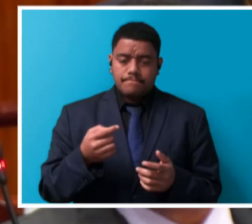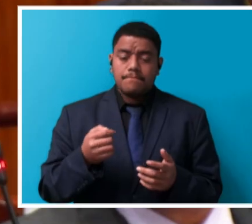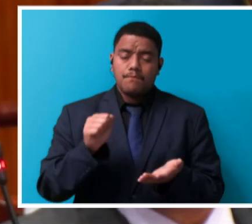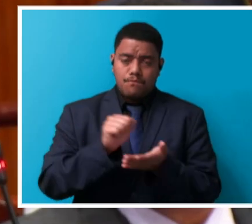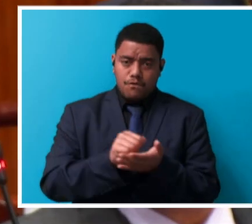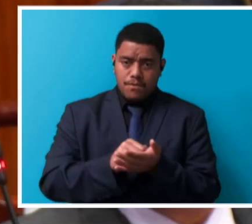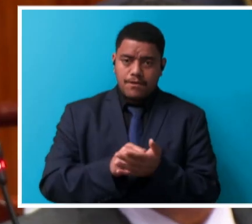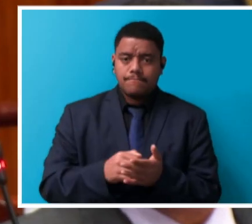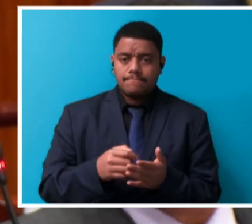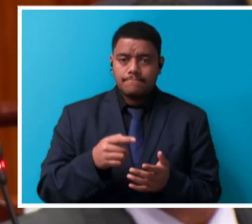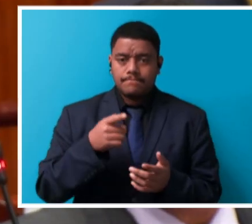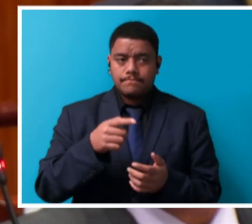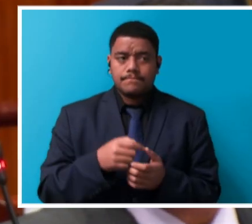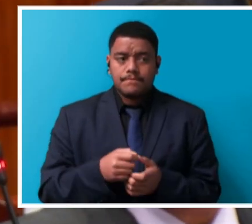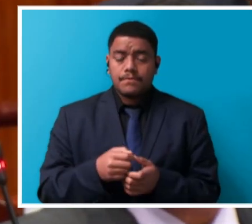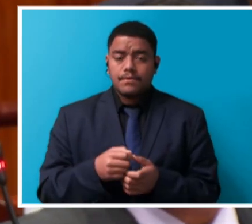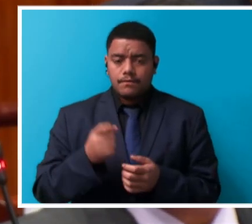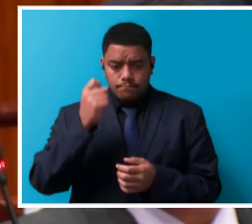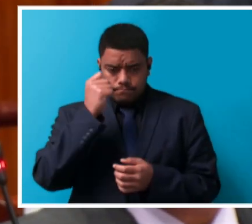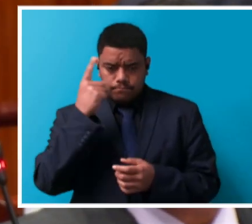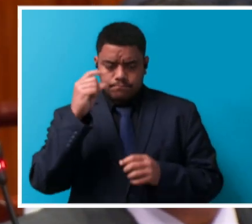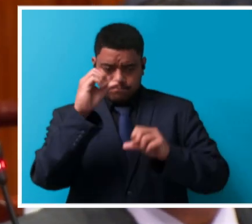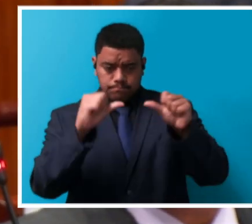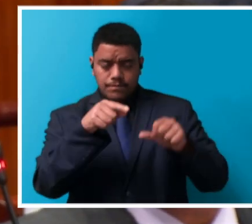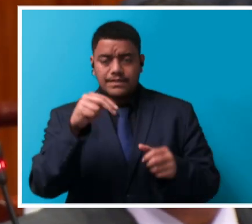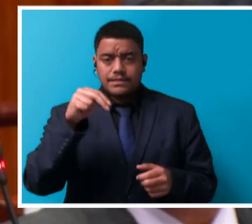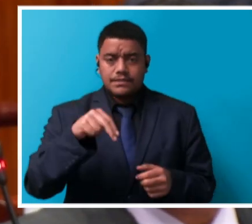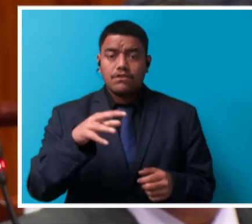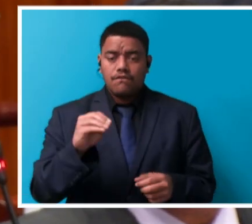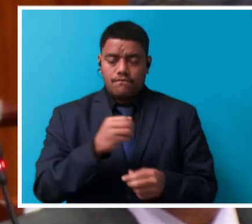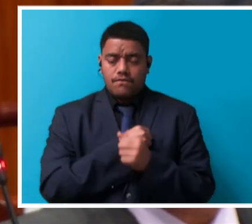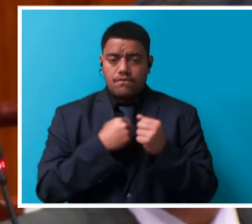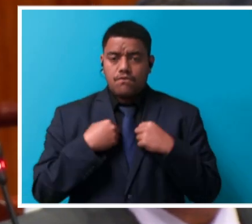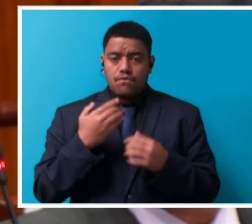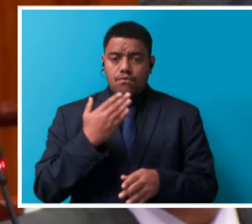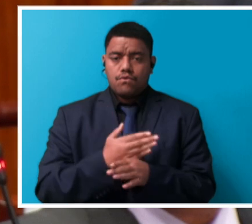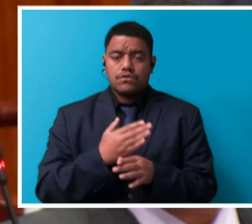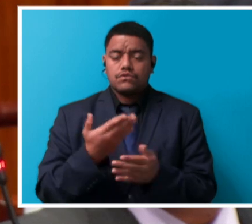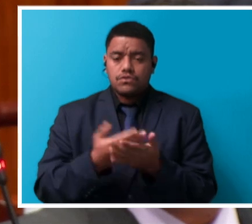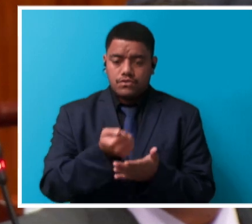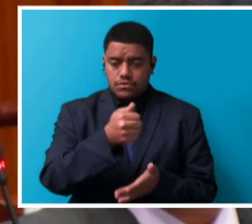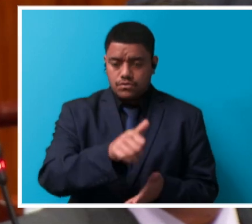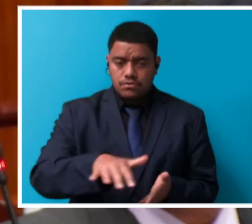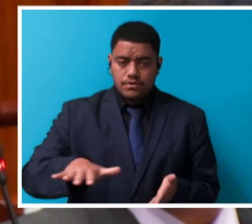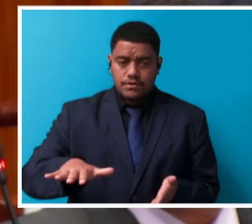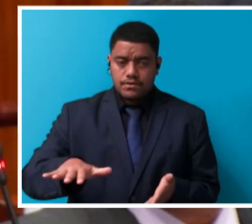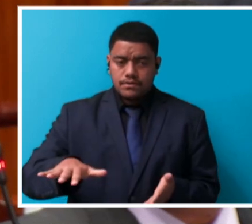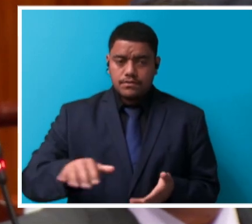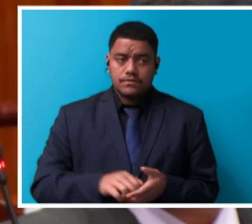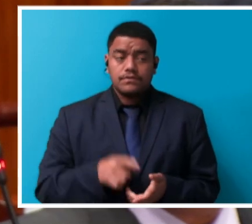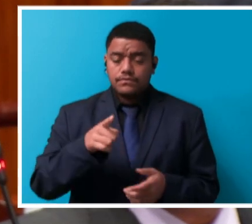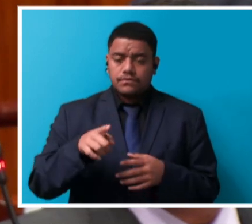effort to recognize and address the needs of our workers on the ground. The